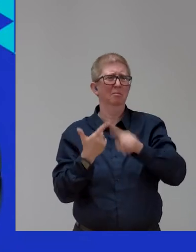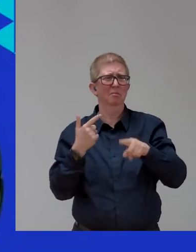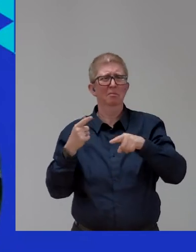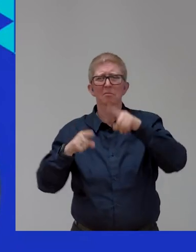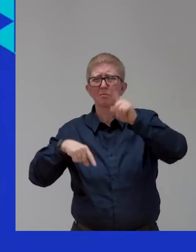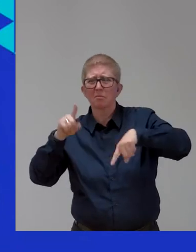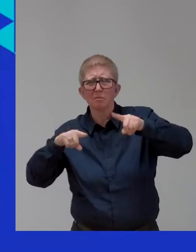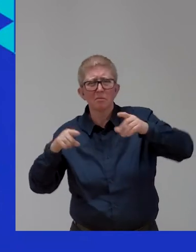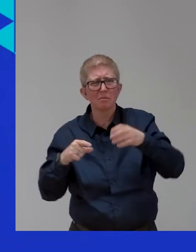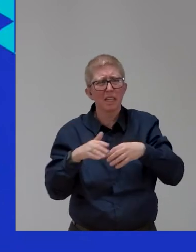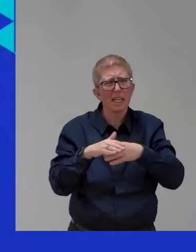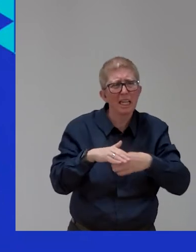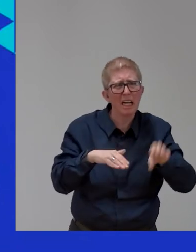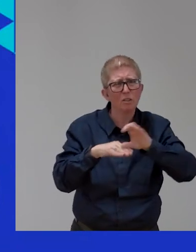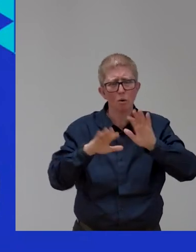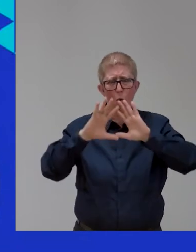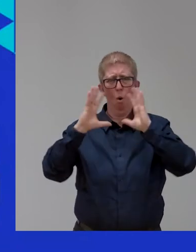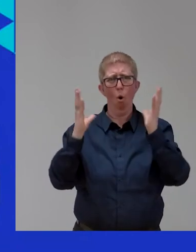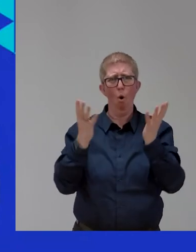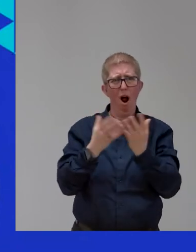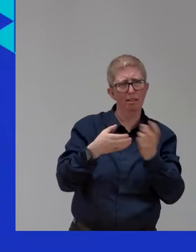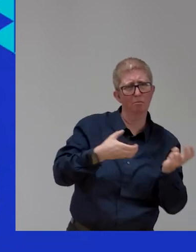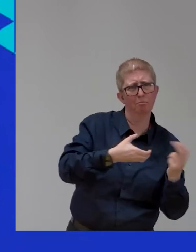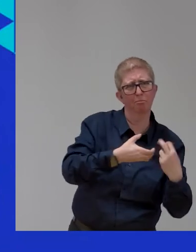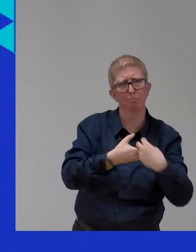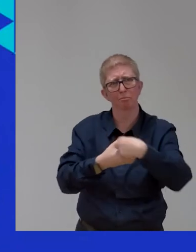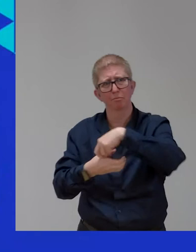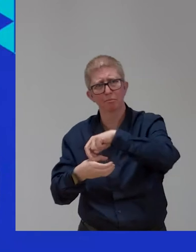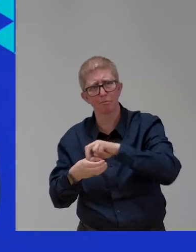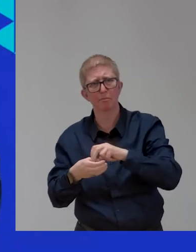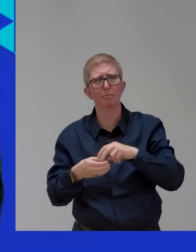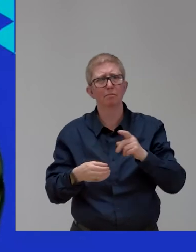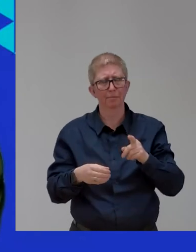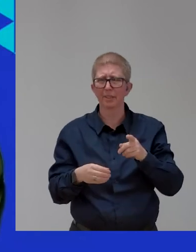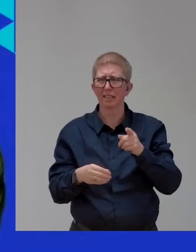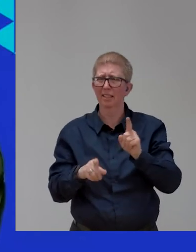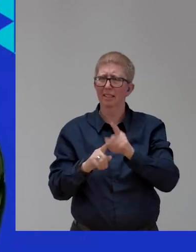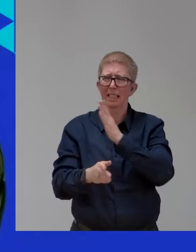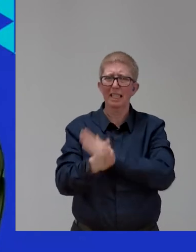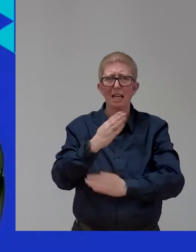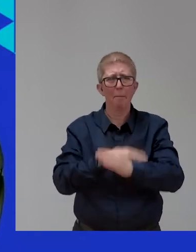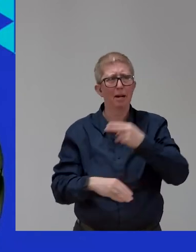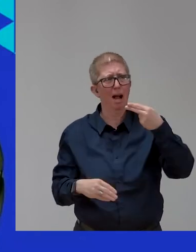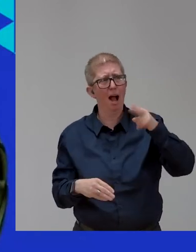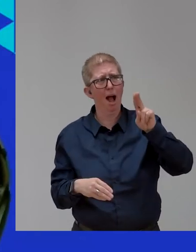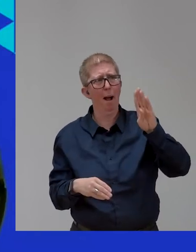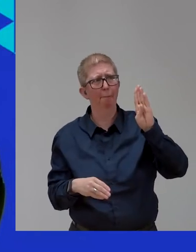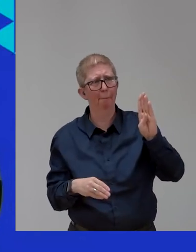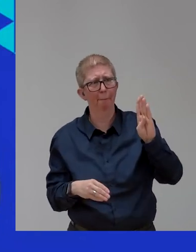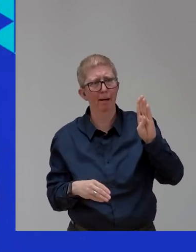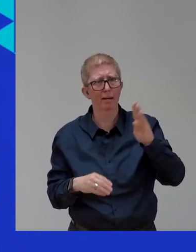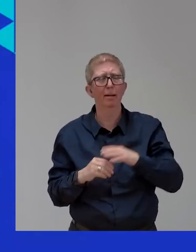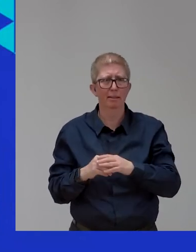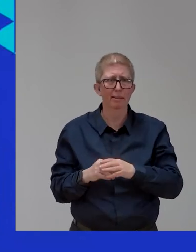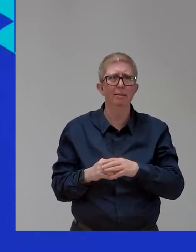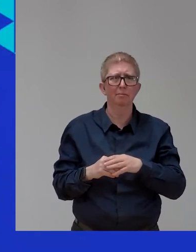disability worldwide. We also work with the Disability Hub Europe, led by Fundacion in Spain, funded by the European Social Fund, with whom